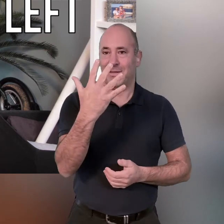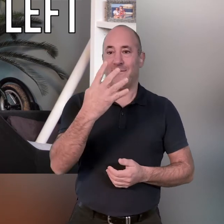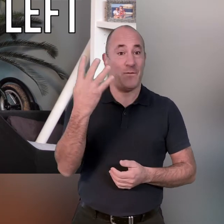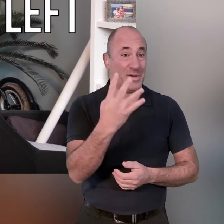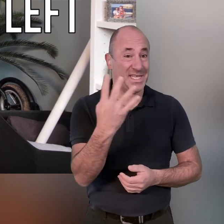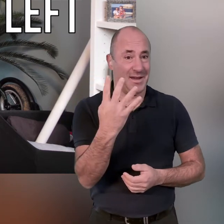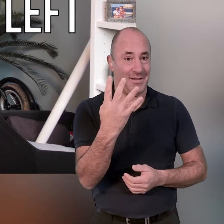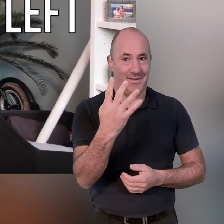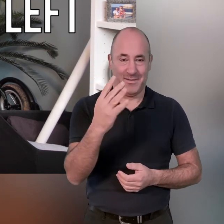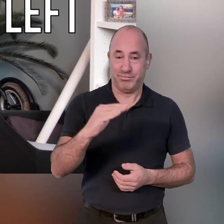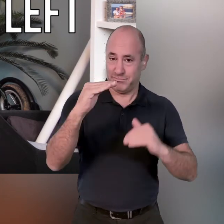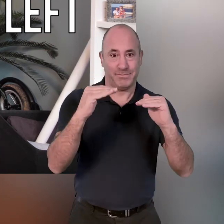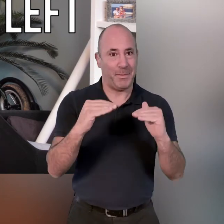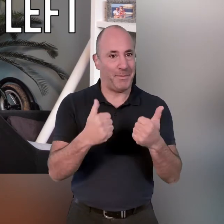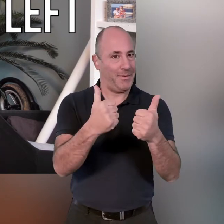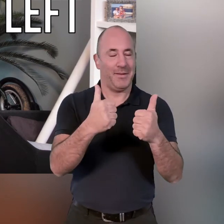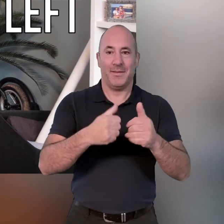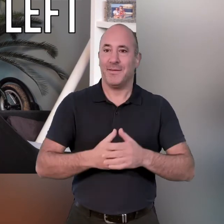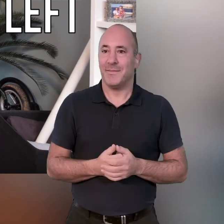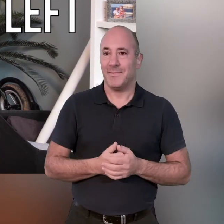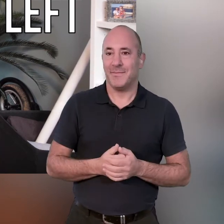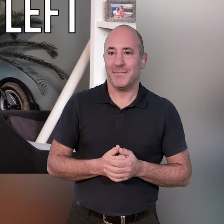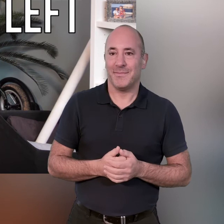14 seconds.